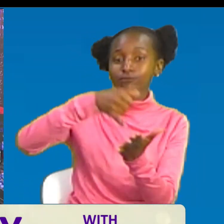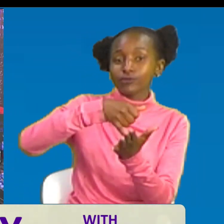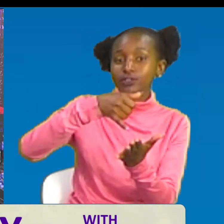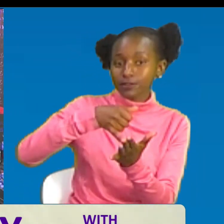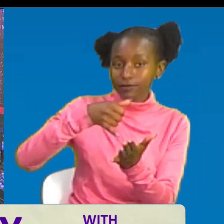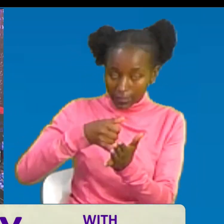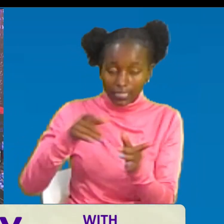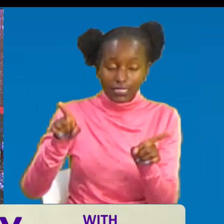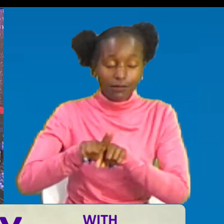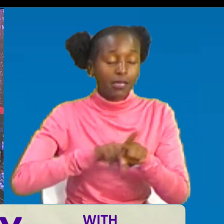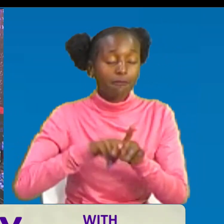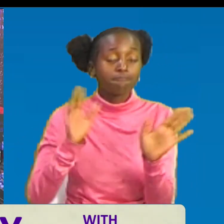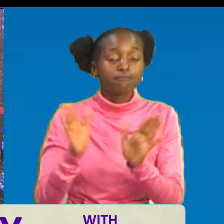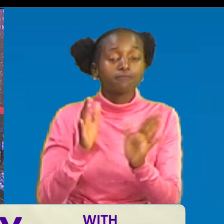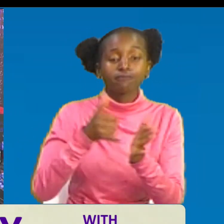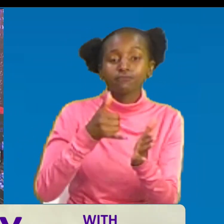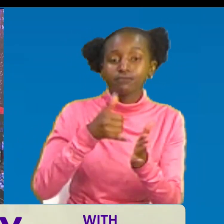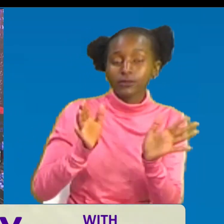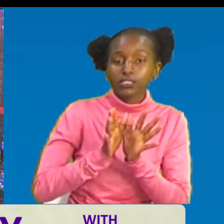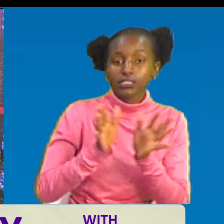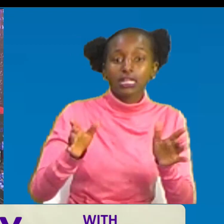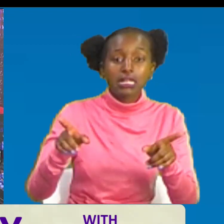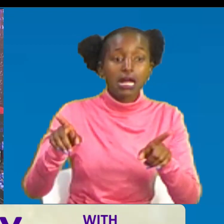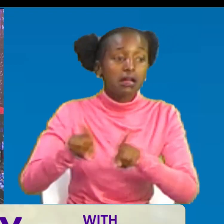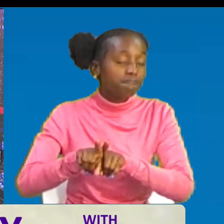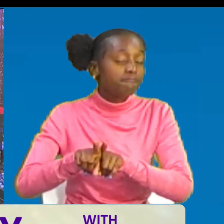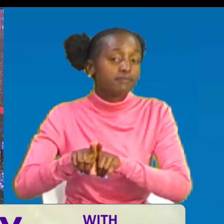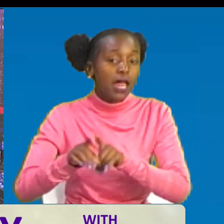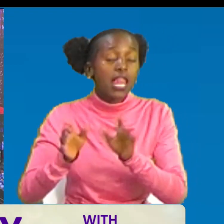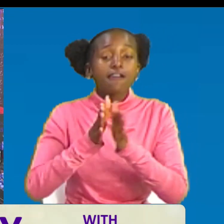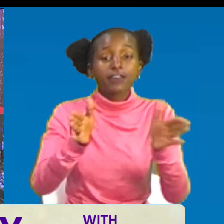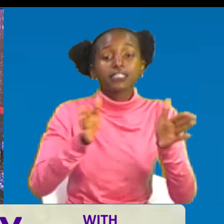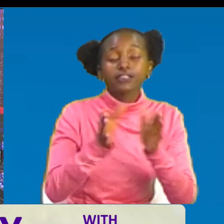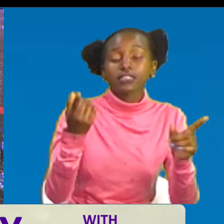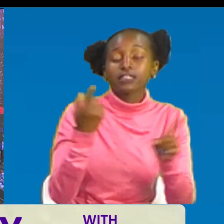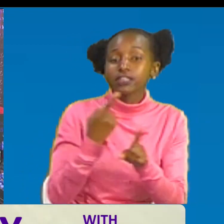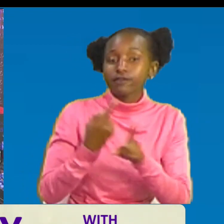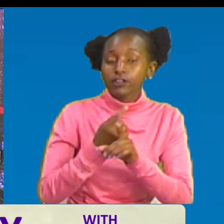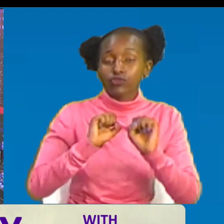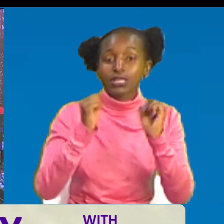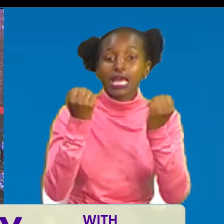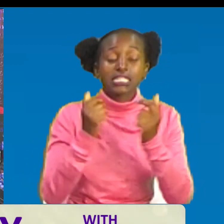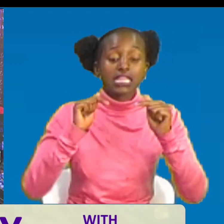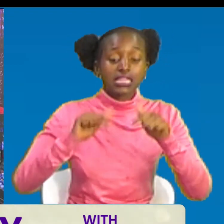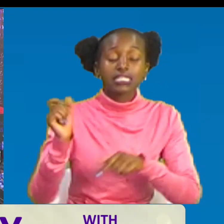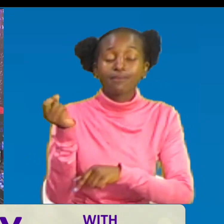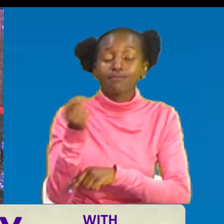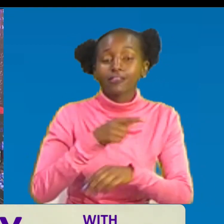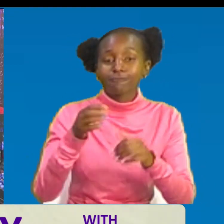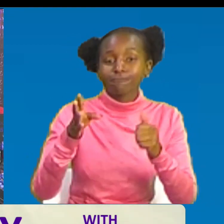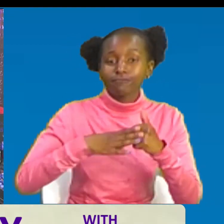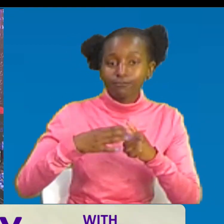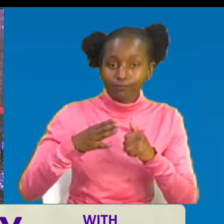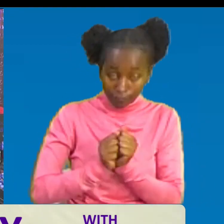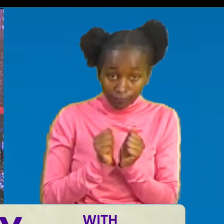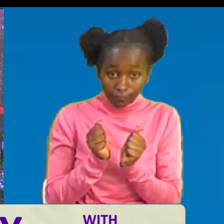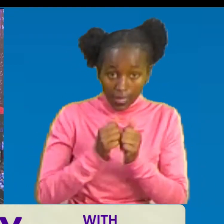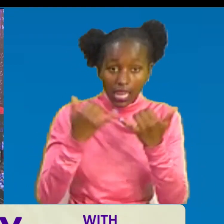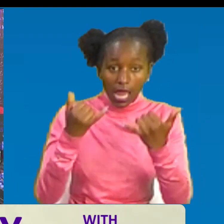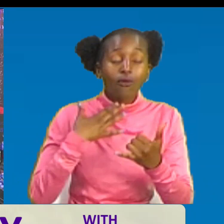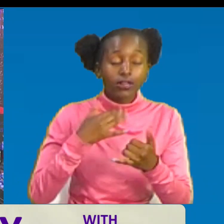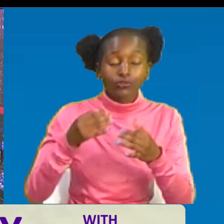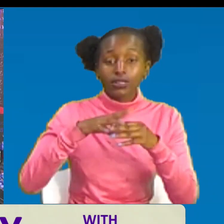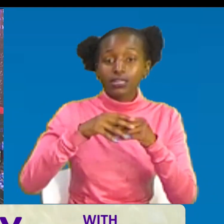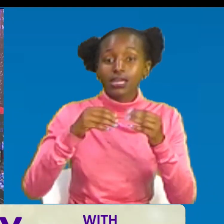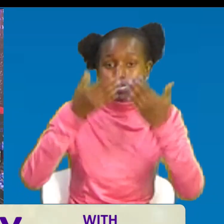promoting inclusion generally, and also diversity in society. Remember, this month of October is the month where we create